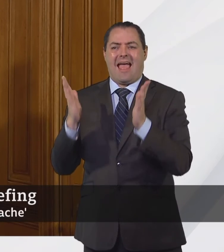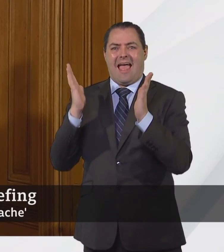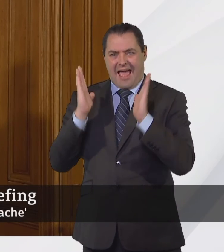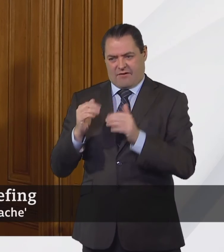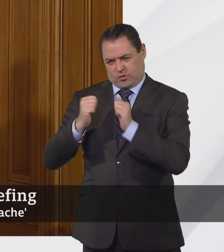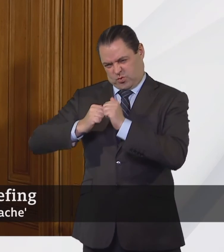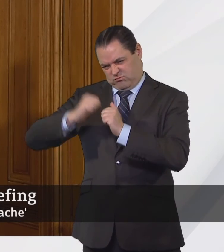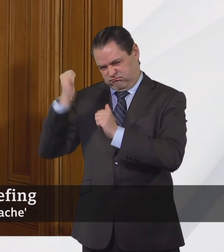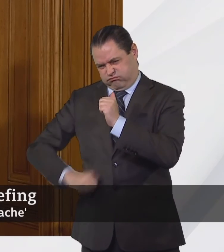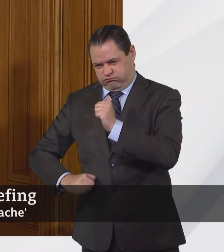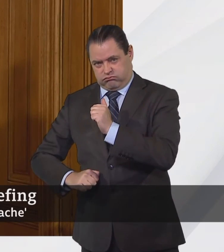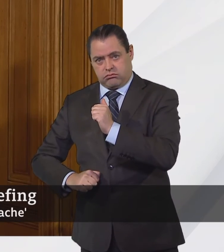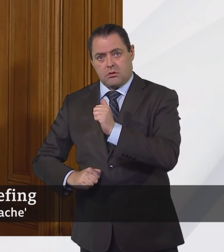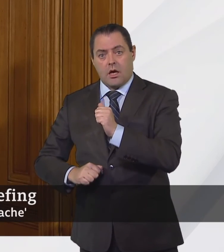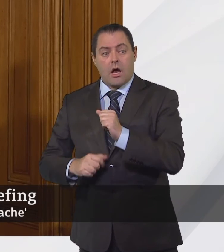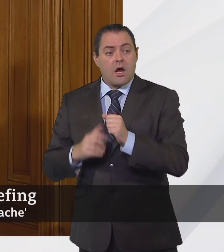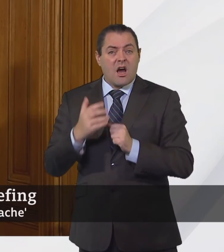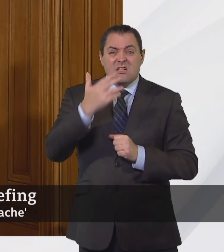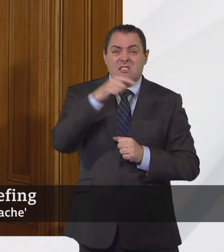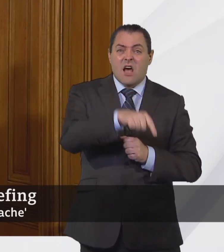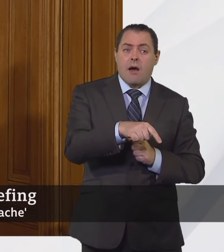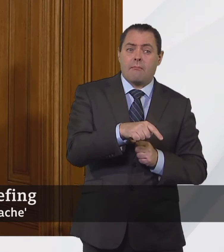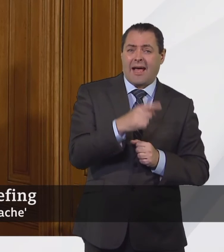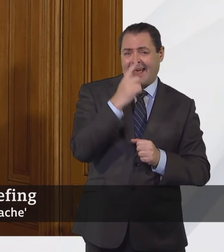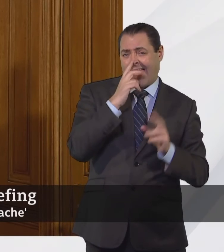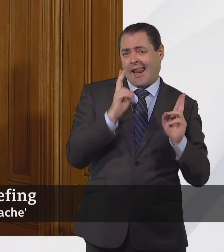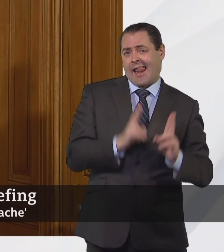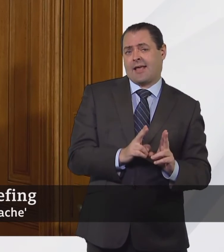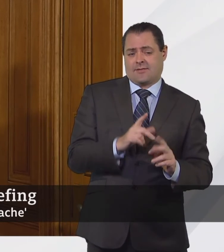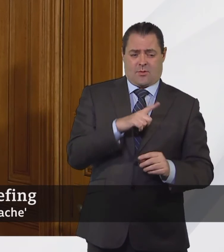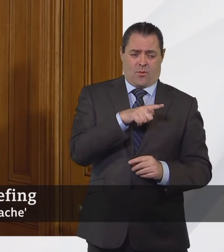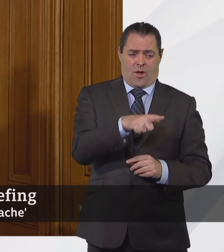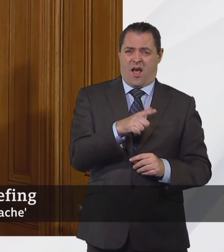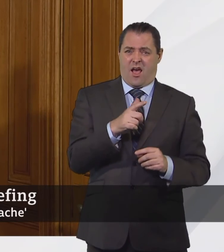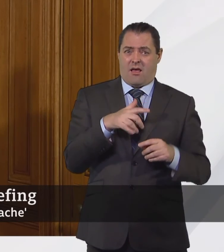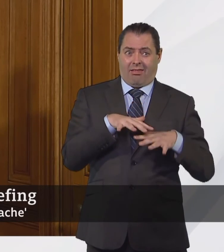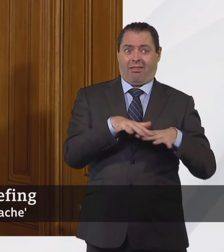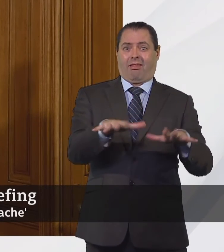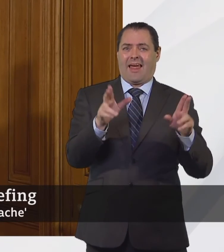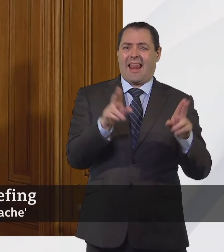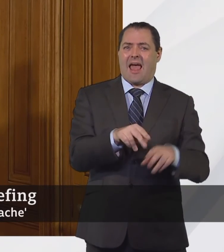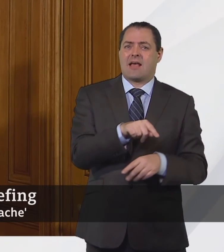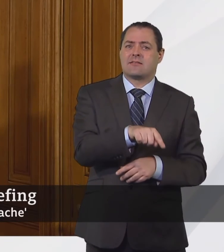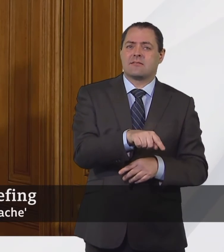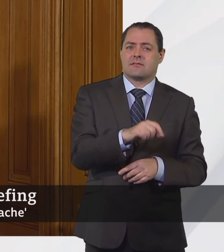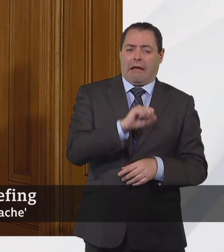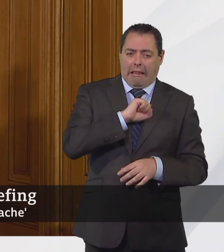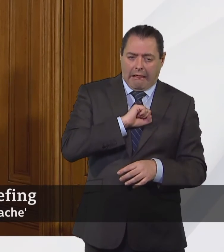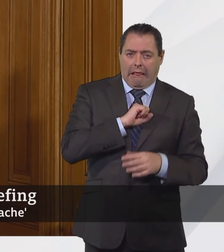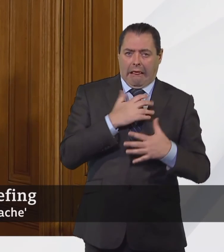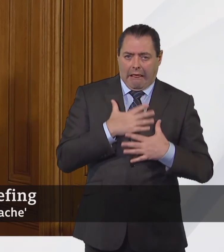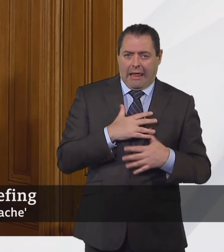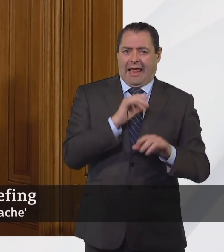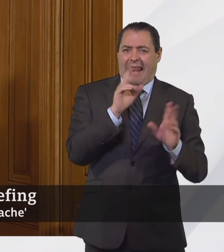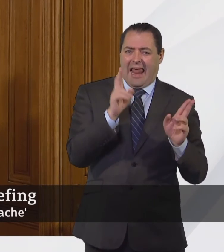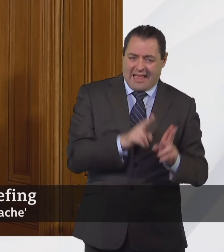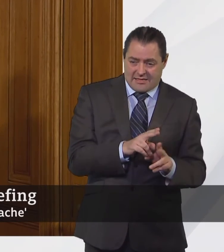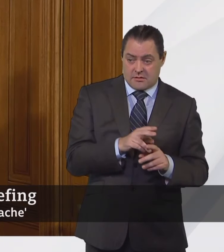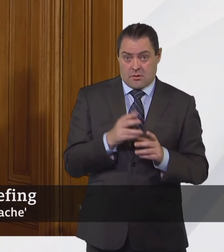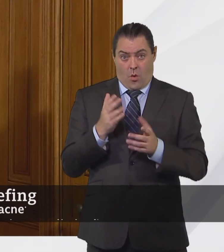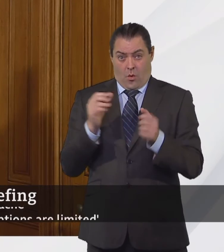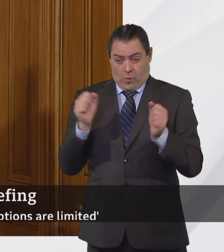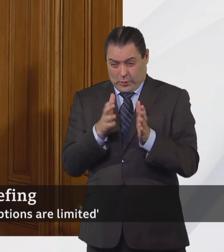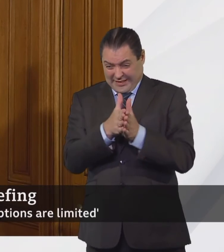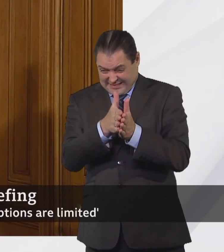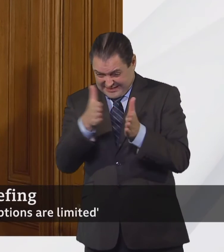have to do to achieve exactly the same effect earlier on in the year, and of course that will reverse once we come into the spring season the